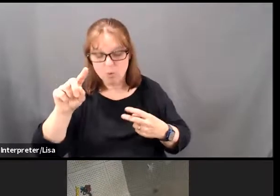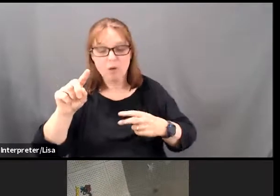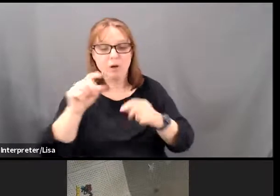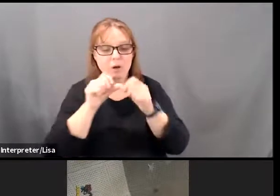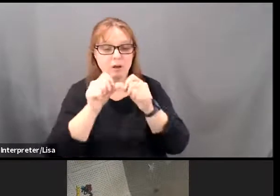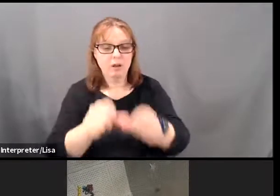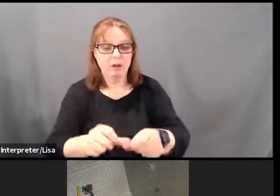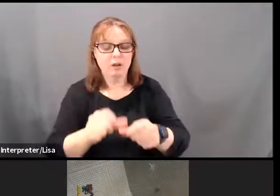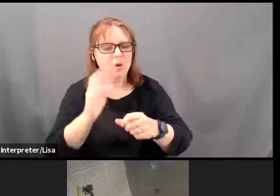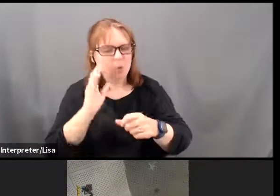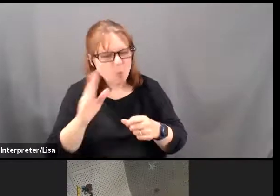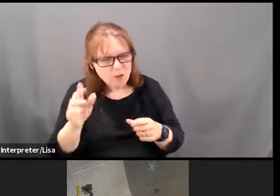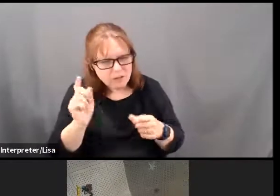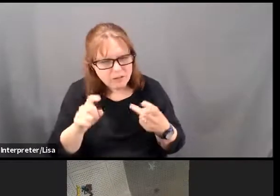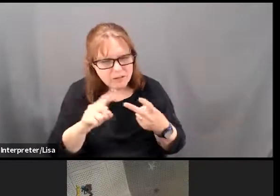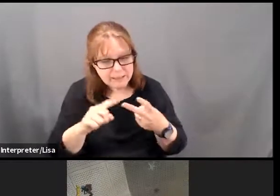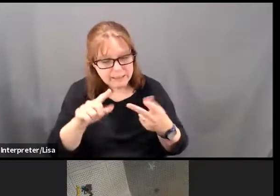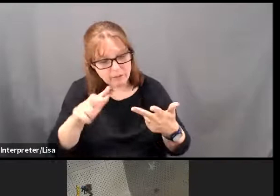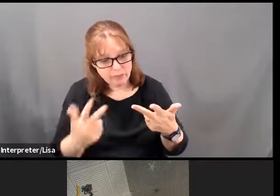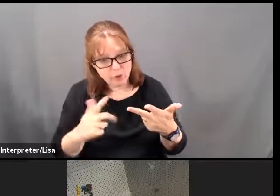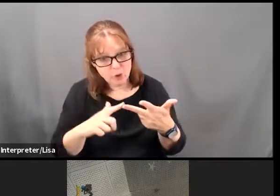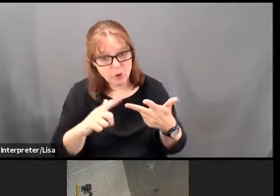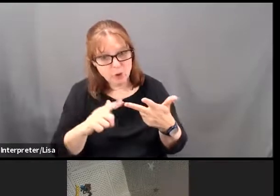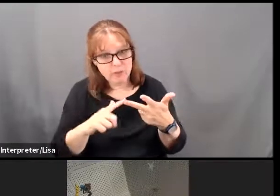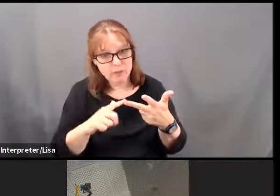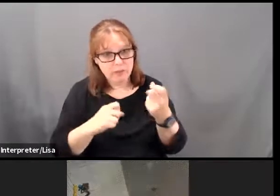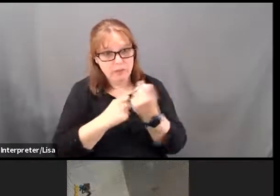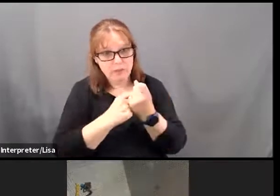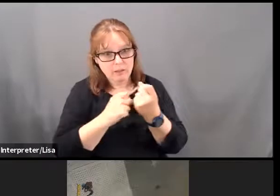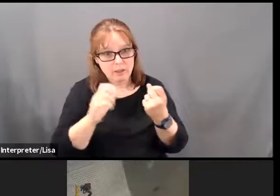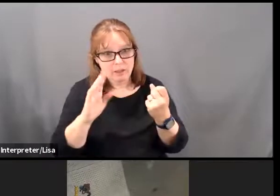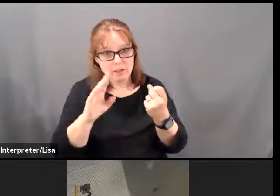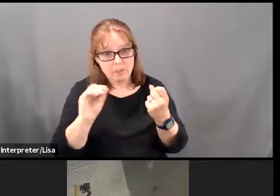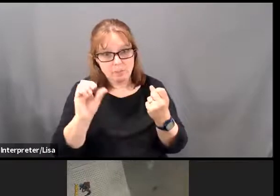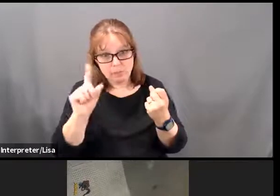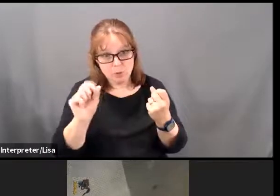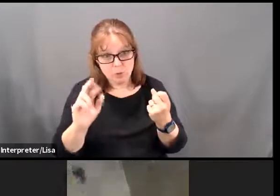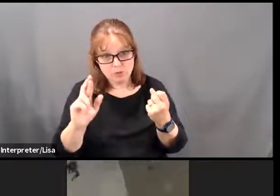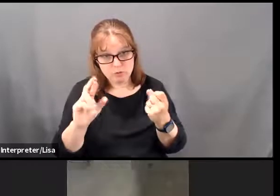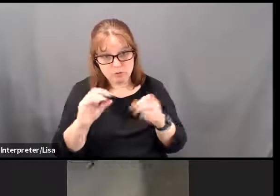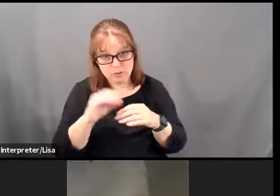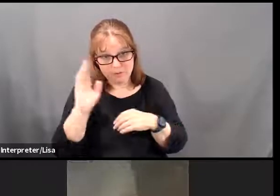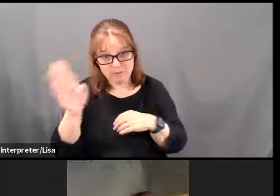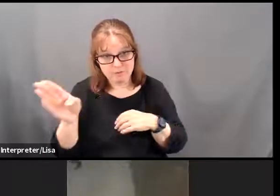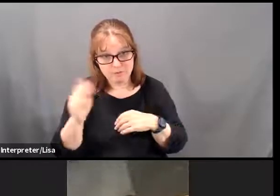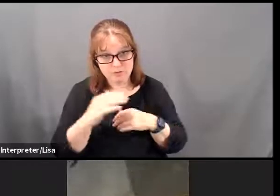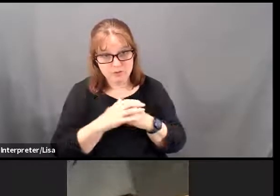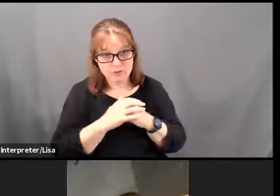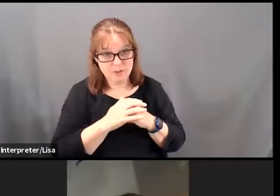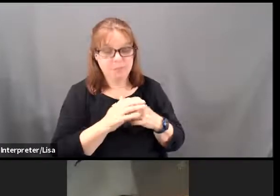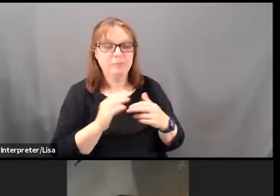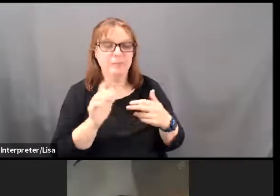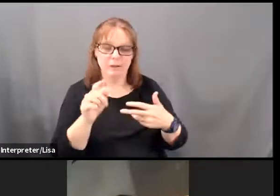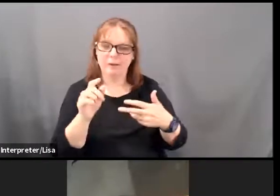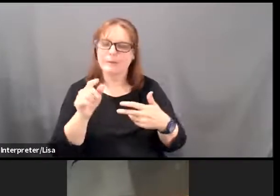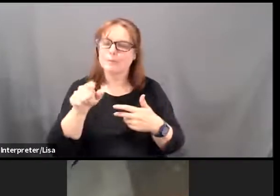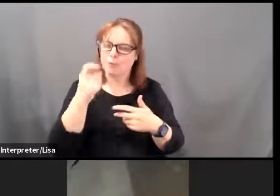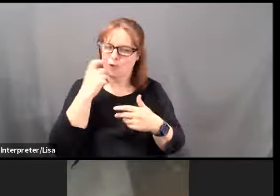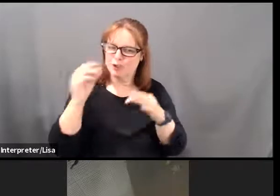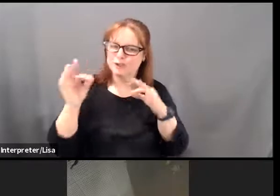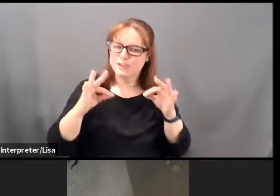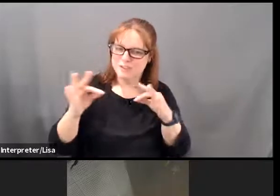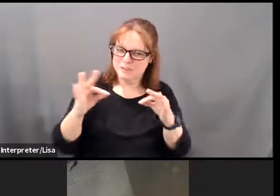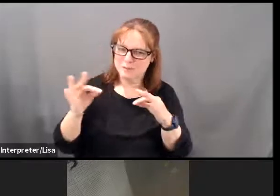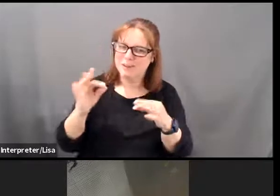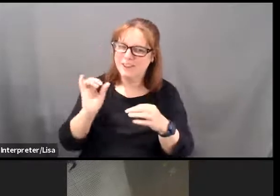additional booster for COVID in the future? Yeah, so that's what's called an immune response. And that's a great example of that second dose